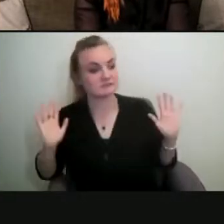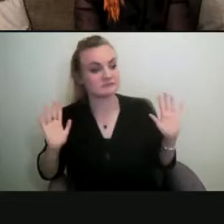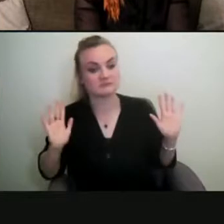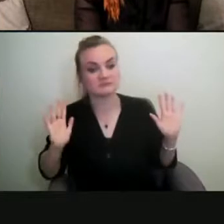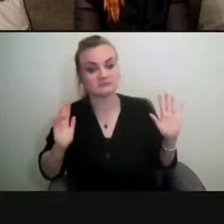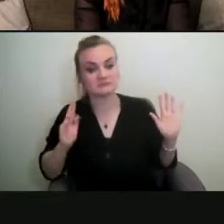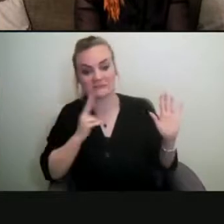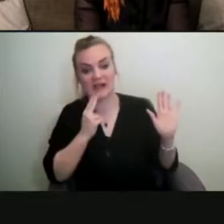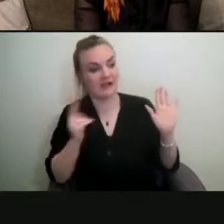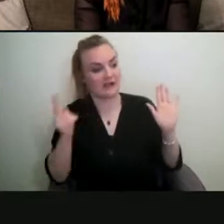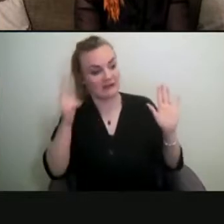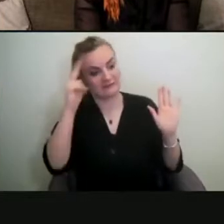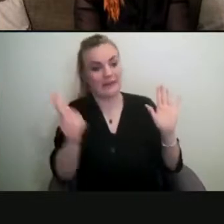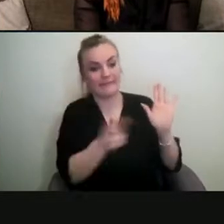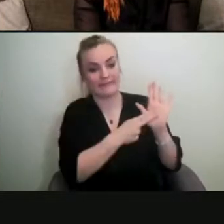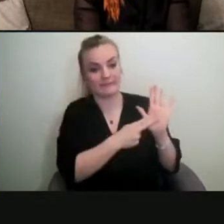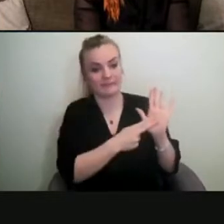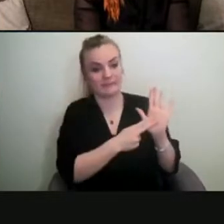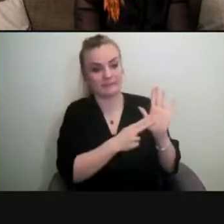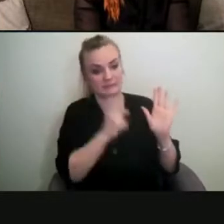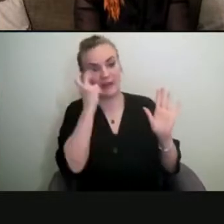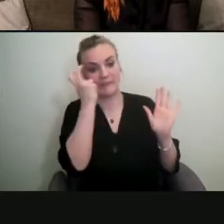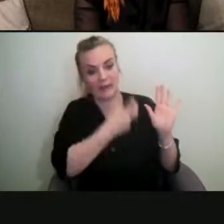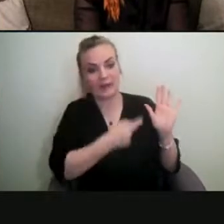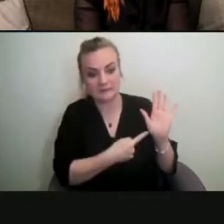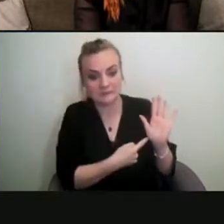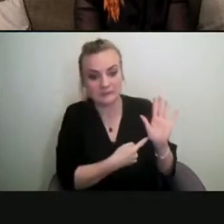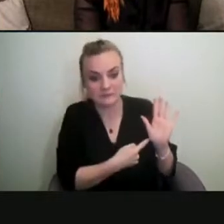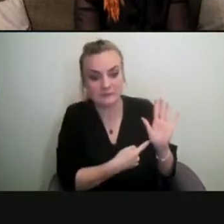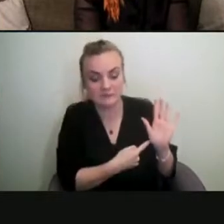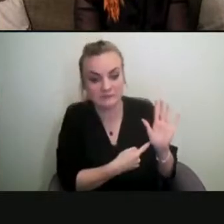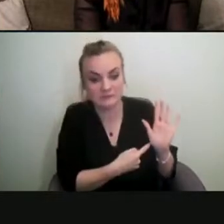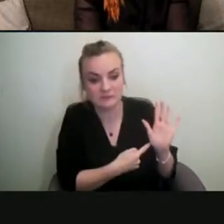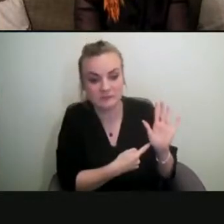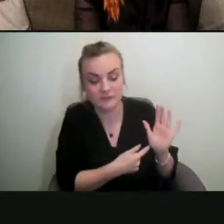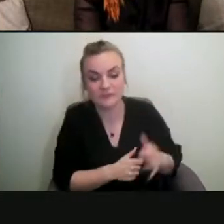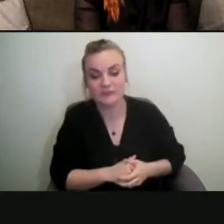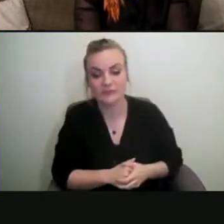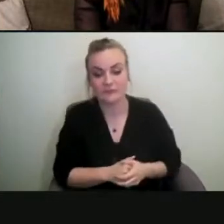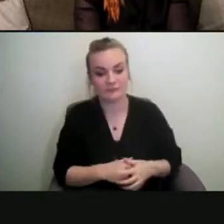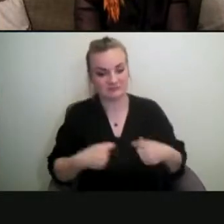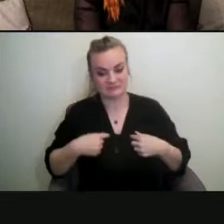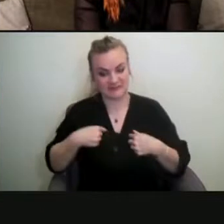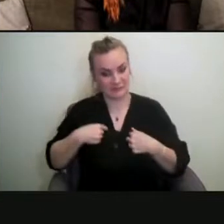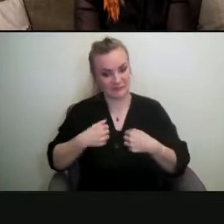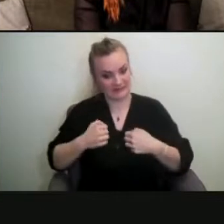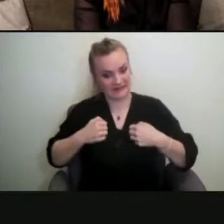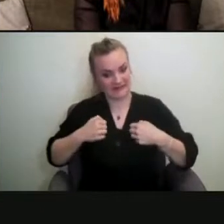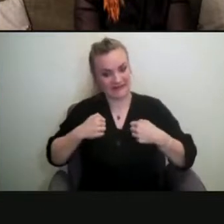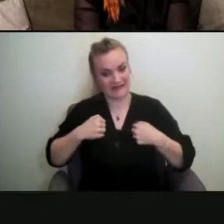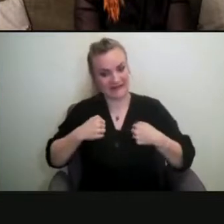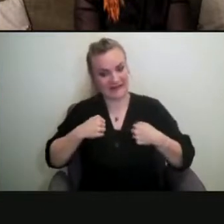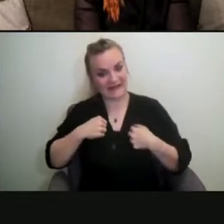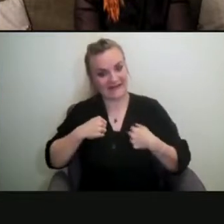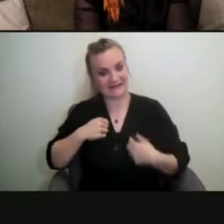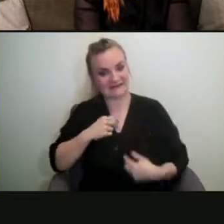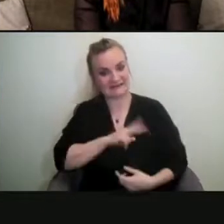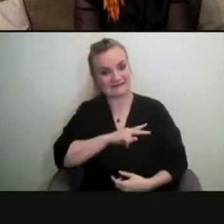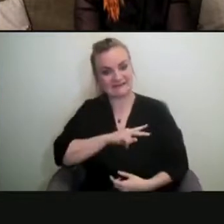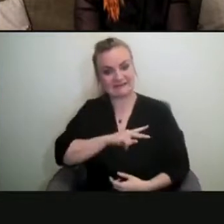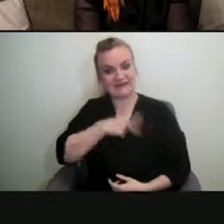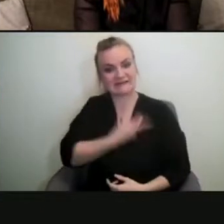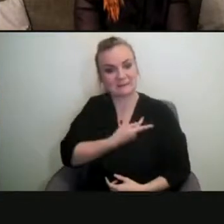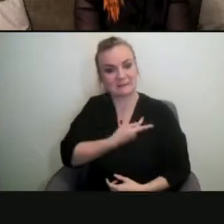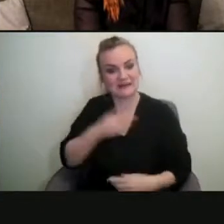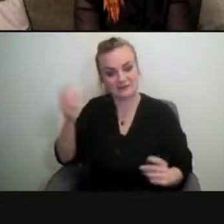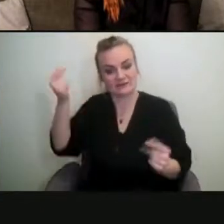not say, for example, this is an expression in Spanish. I want to translate